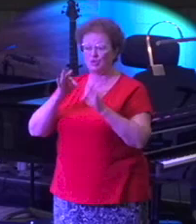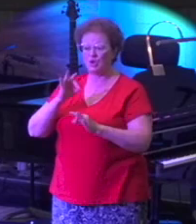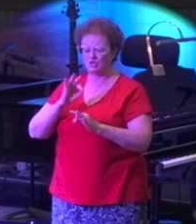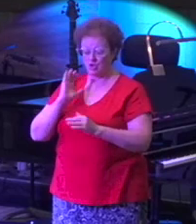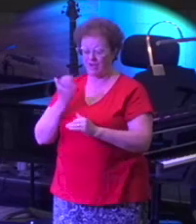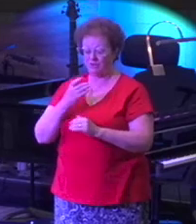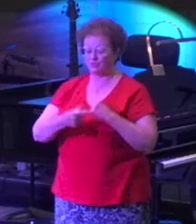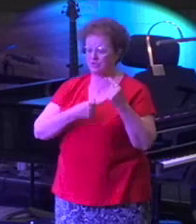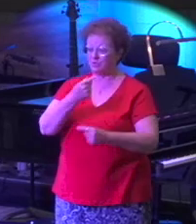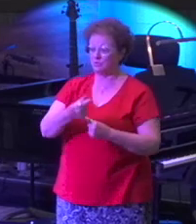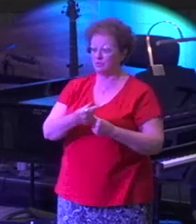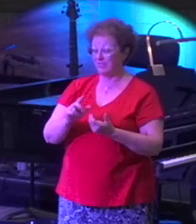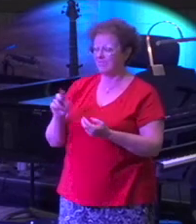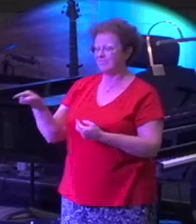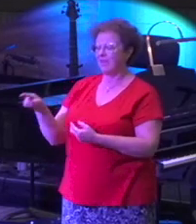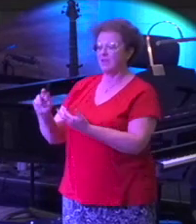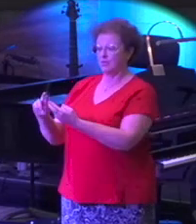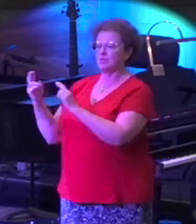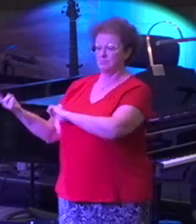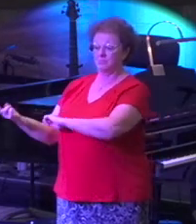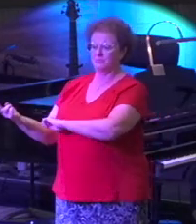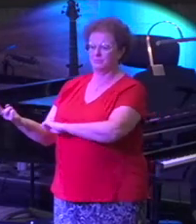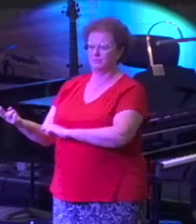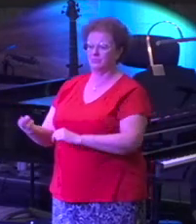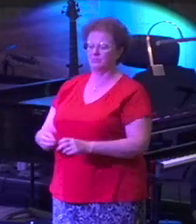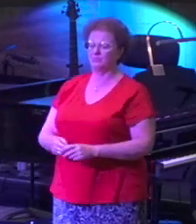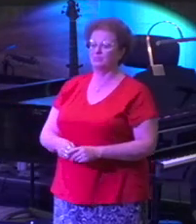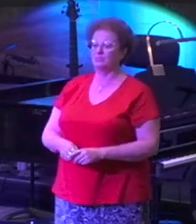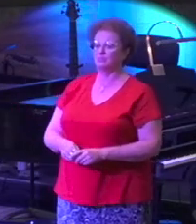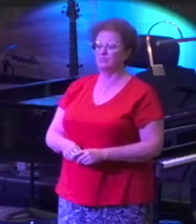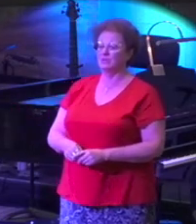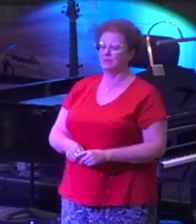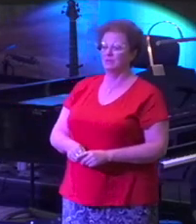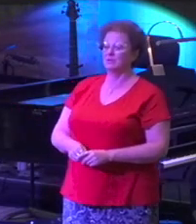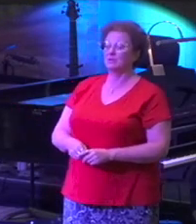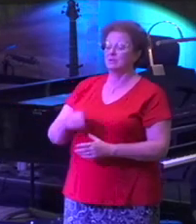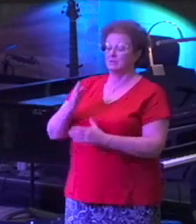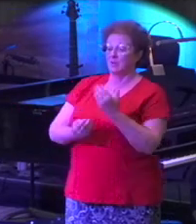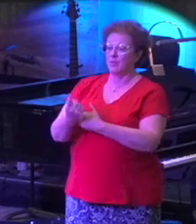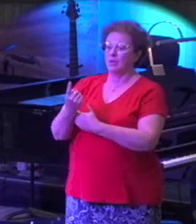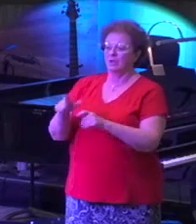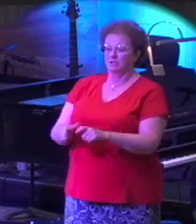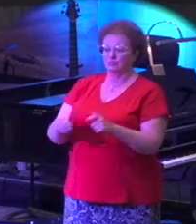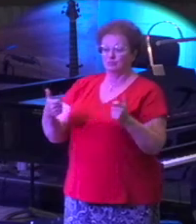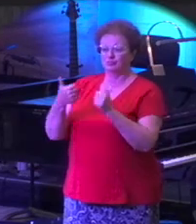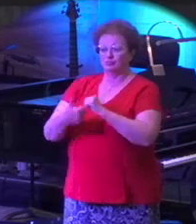preaching, they repented. But I tell you, someone greater than Jonah is here.